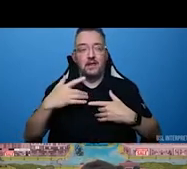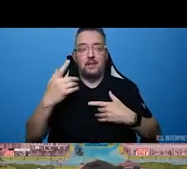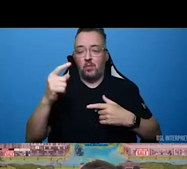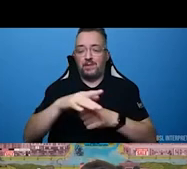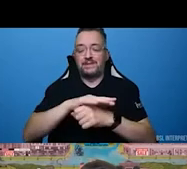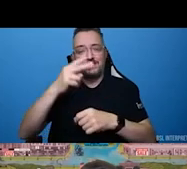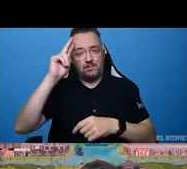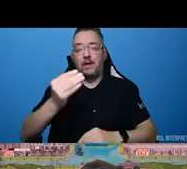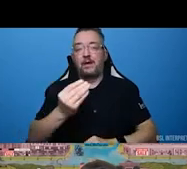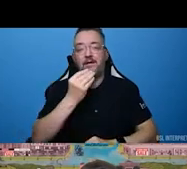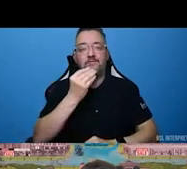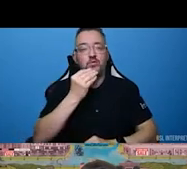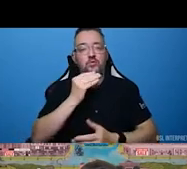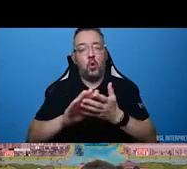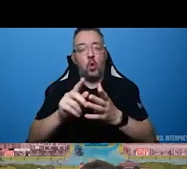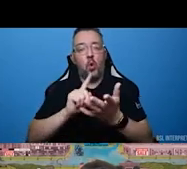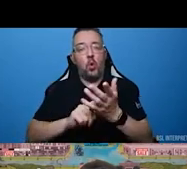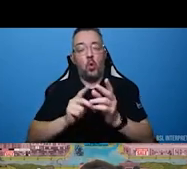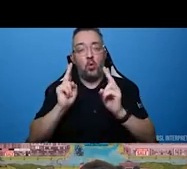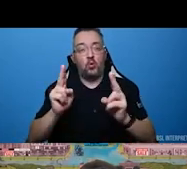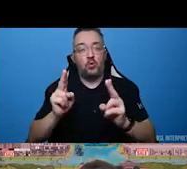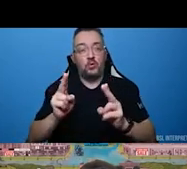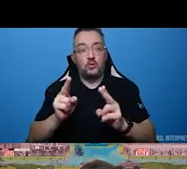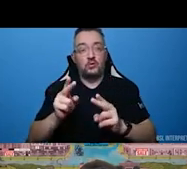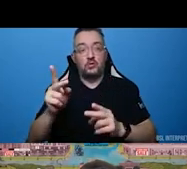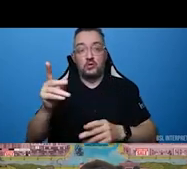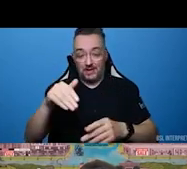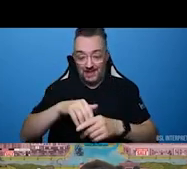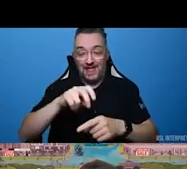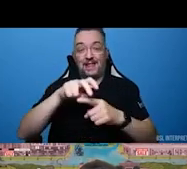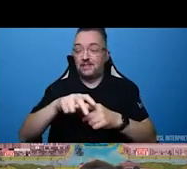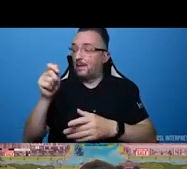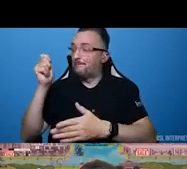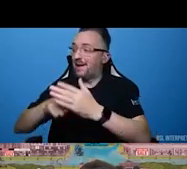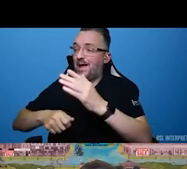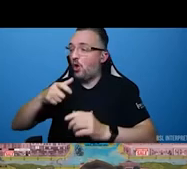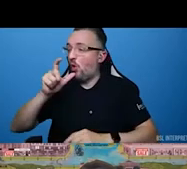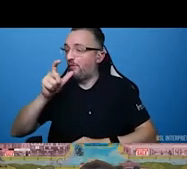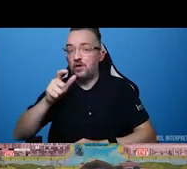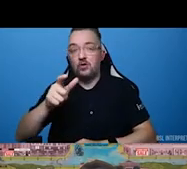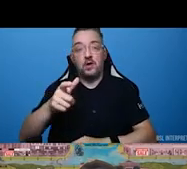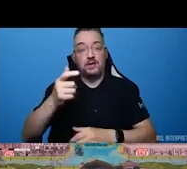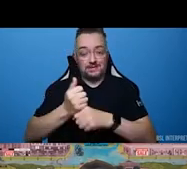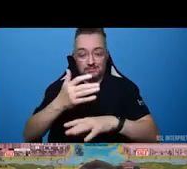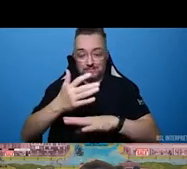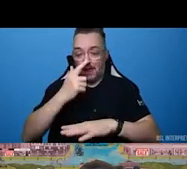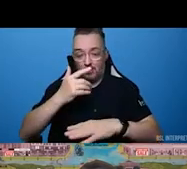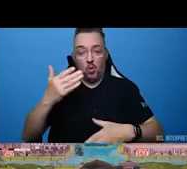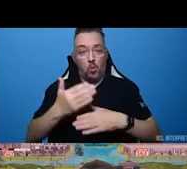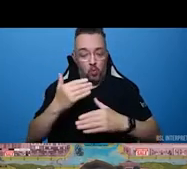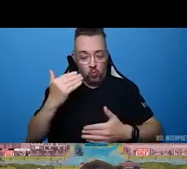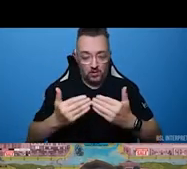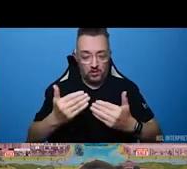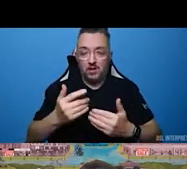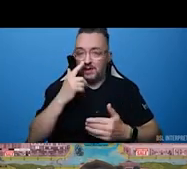where, you know, you're allowed to come in and actually instead of just, you know, paying for a cup of coffee, you're actually getting a space to work. But also you might be able to